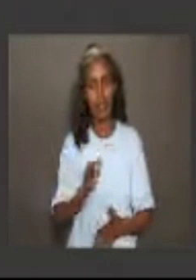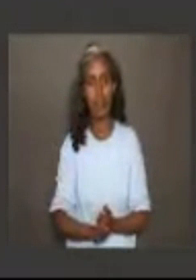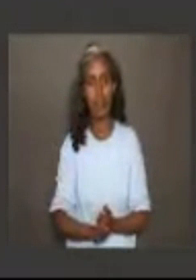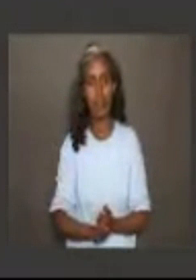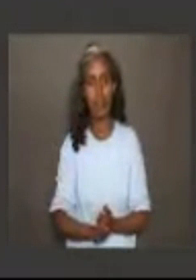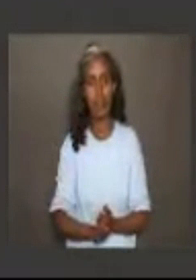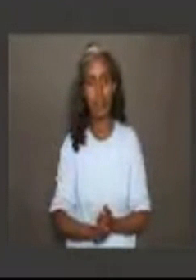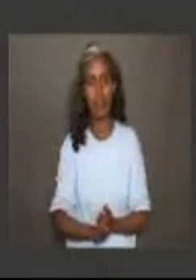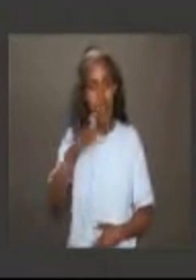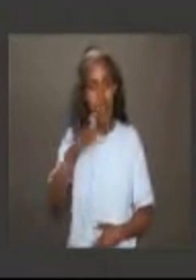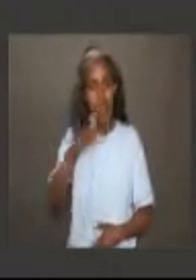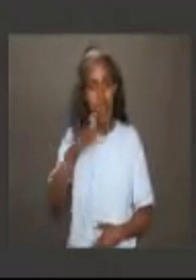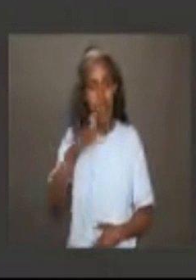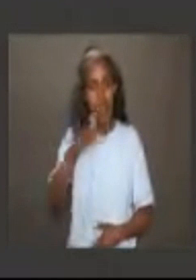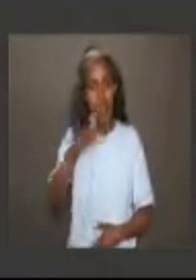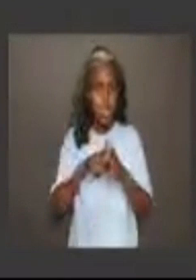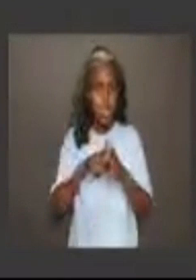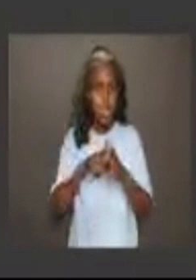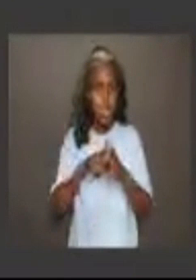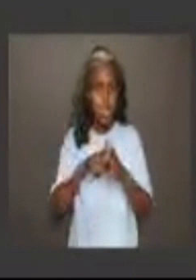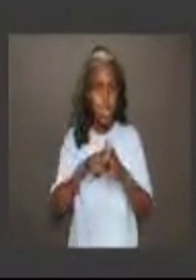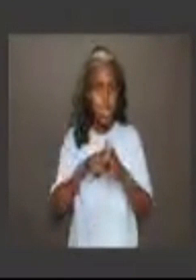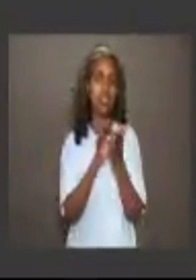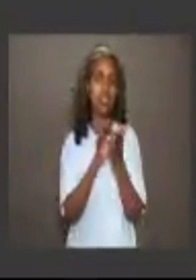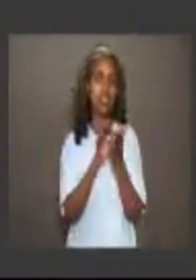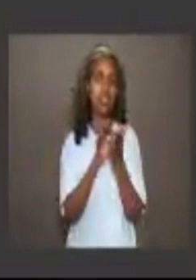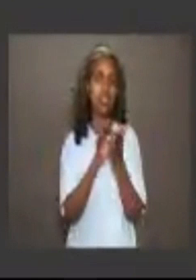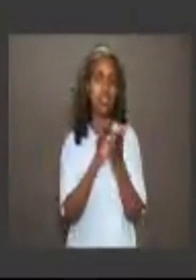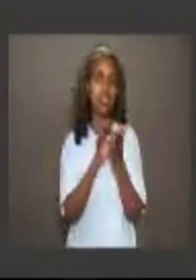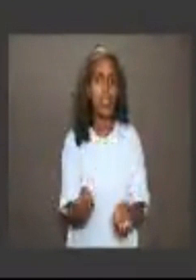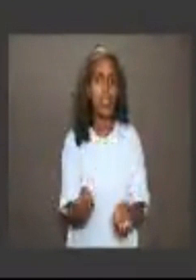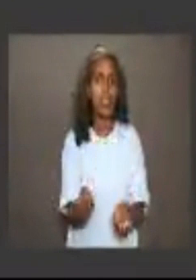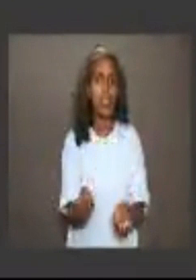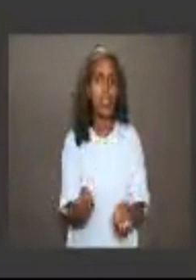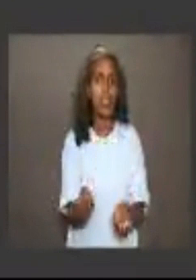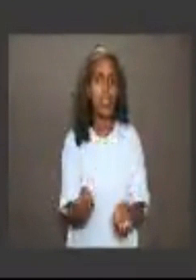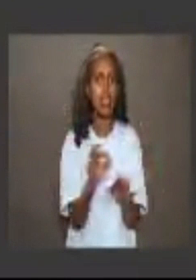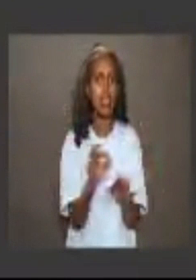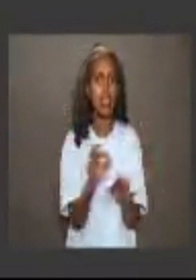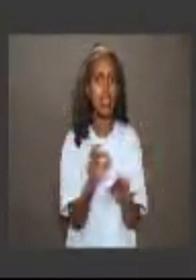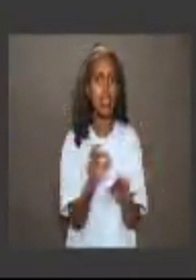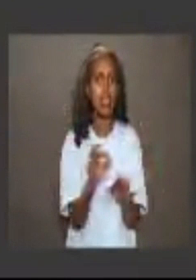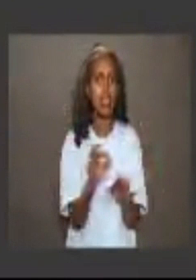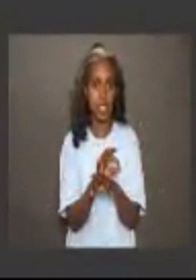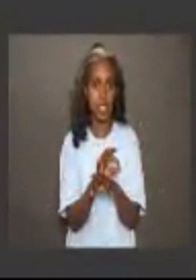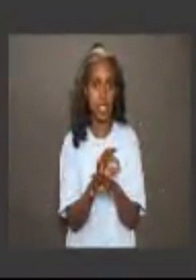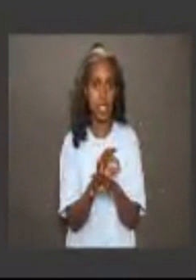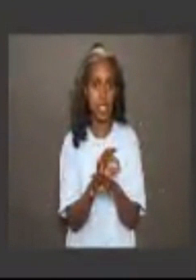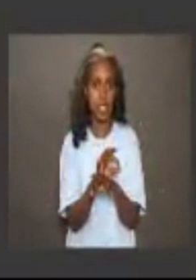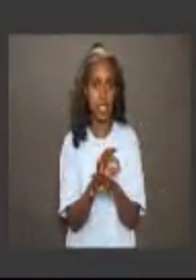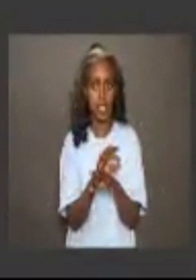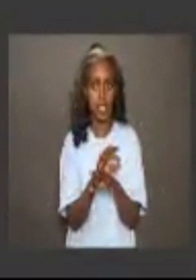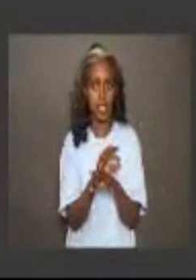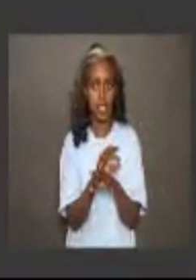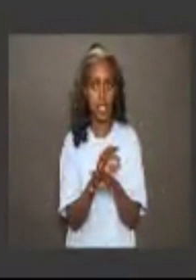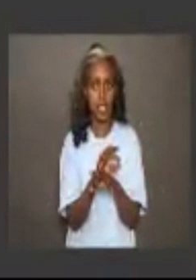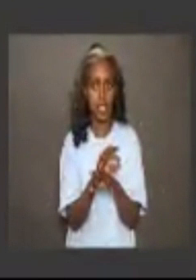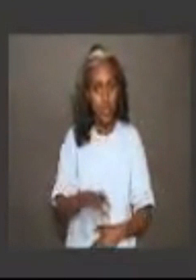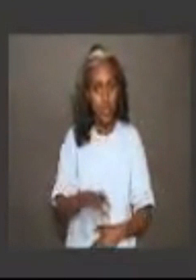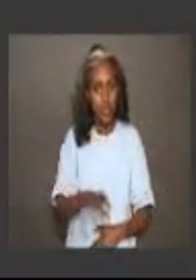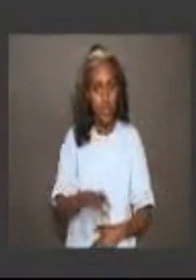Because large numbers can have many factors, a quick way to find the